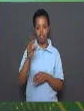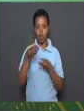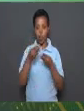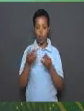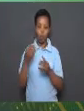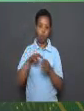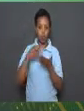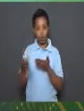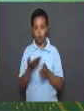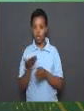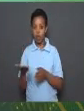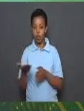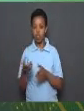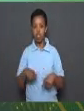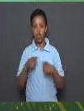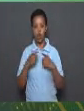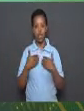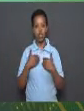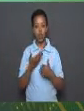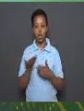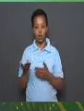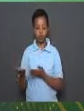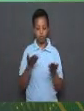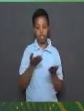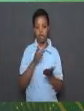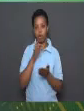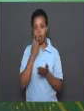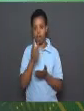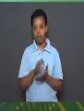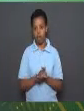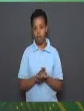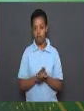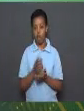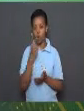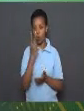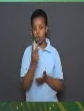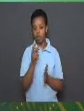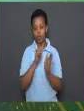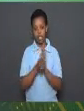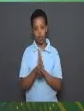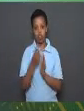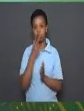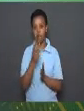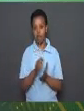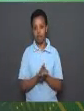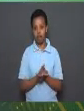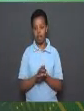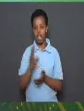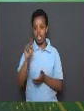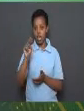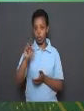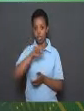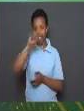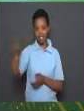for living organisms. We looked at two examples, the nitrogen